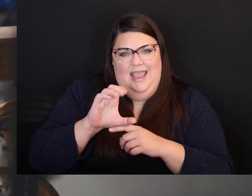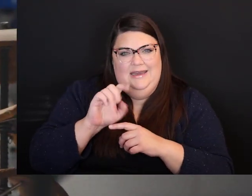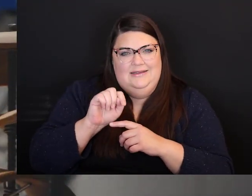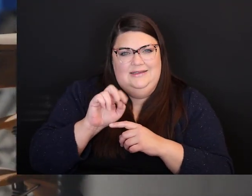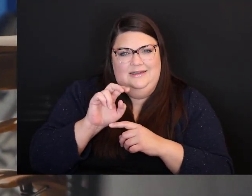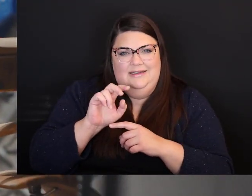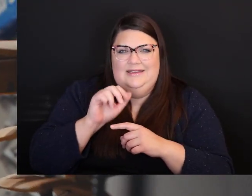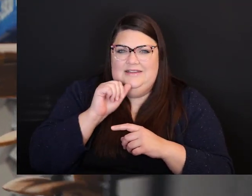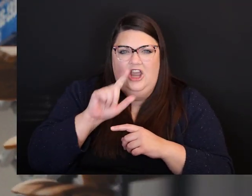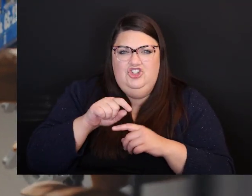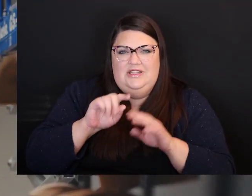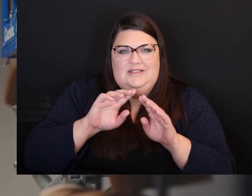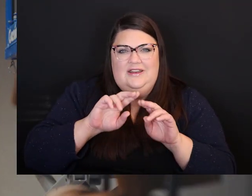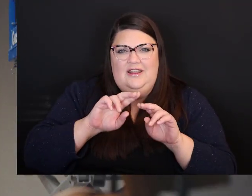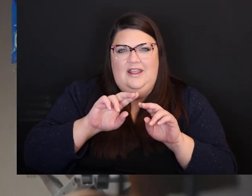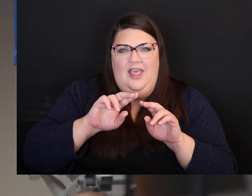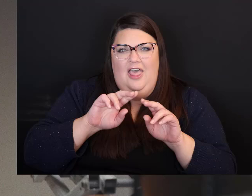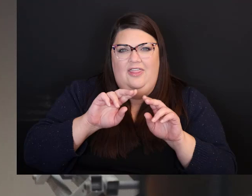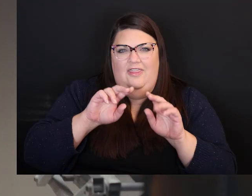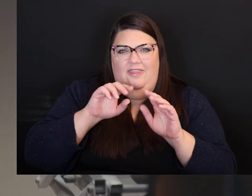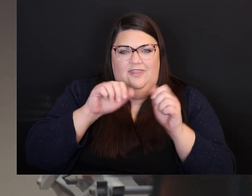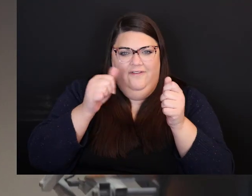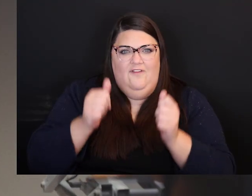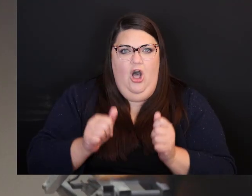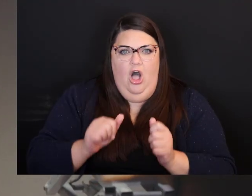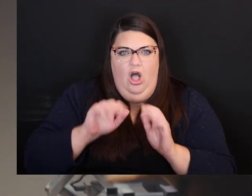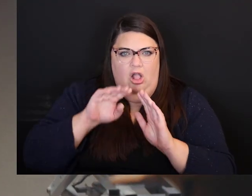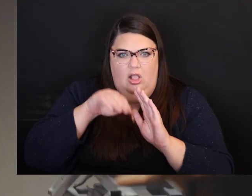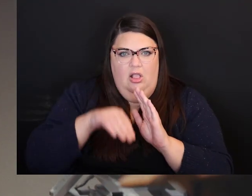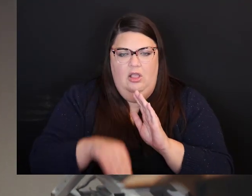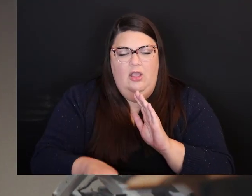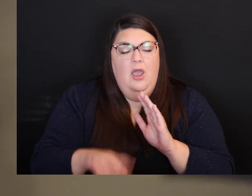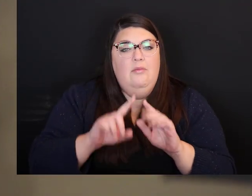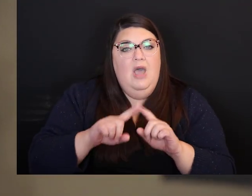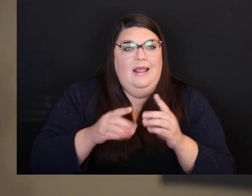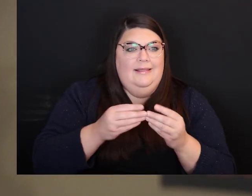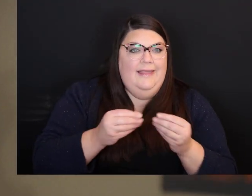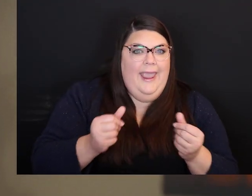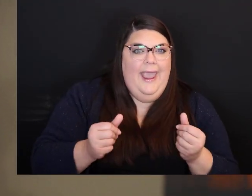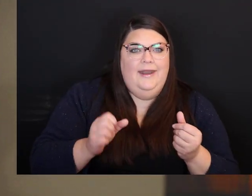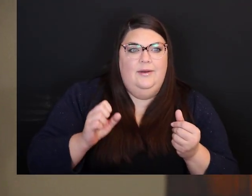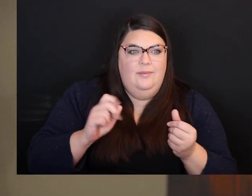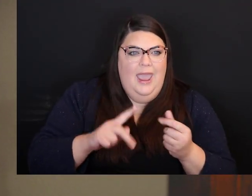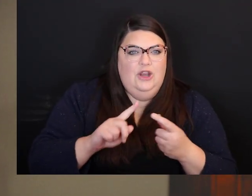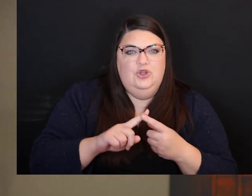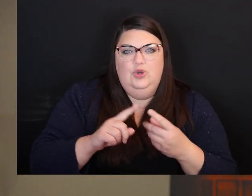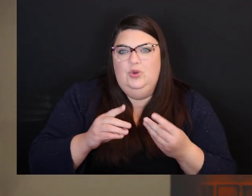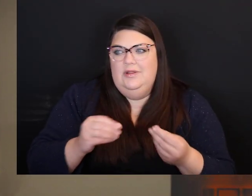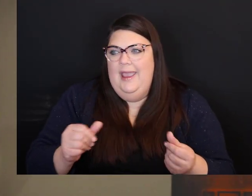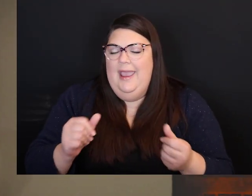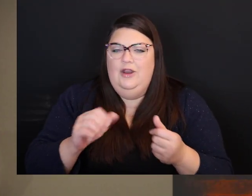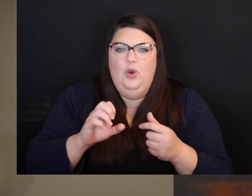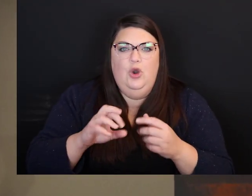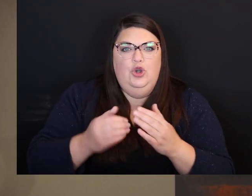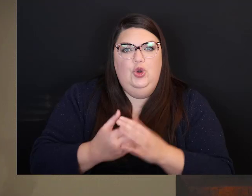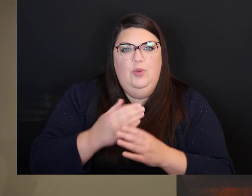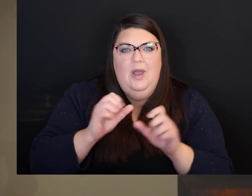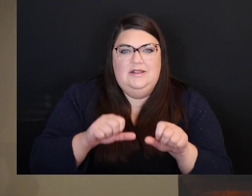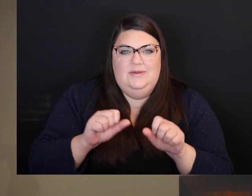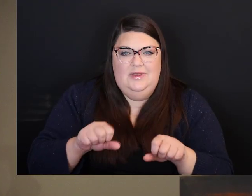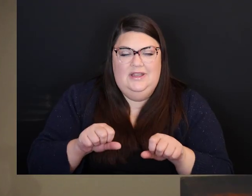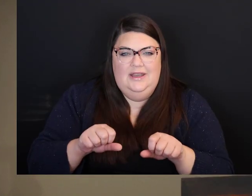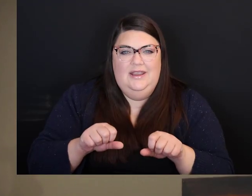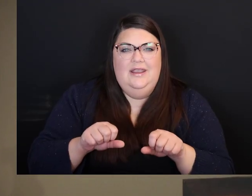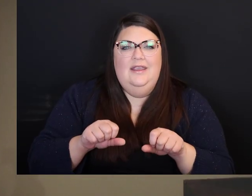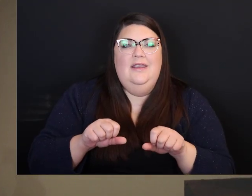it's also a return to something, land, material, loss, or even the return of new possibility. Despite the descent, the